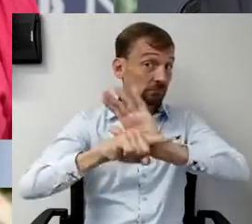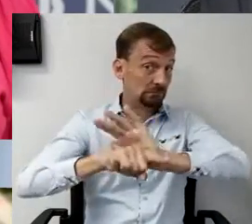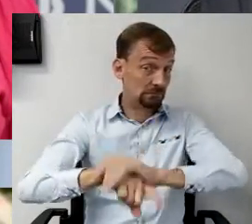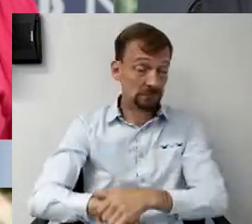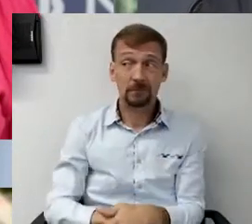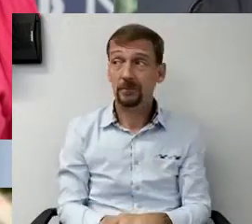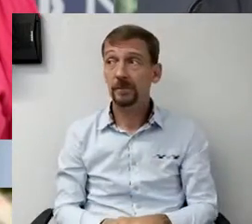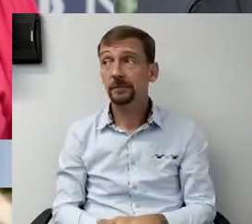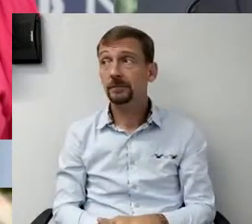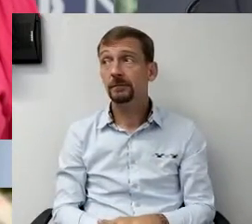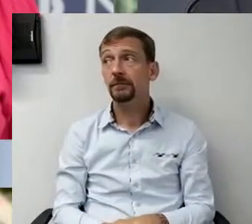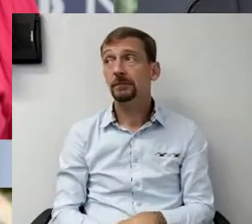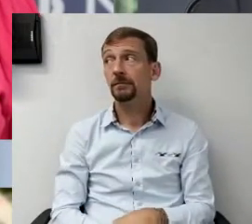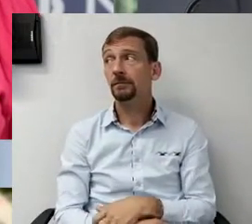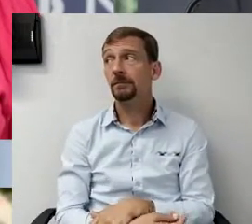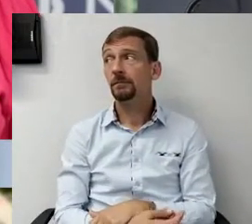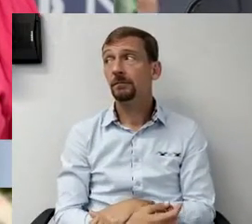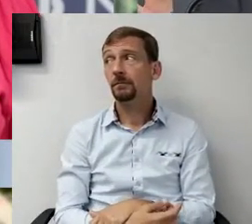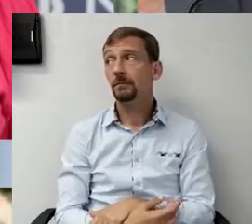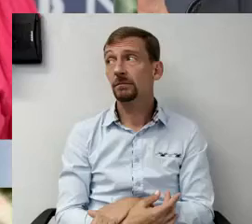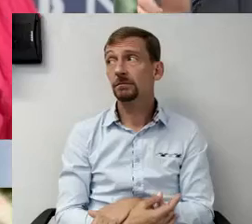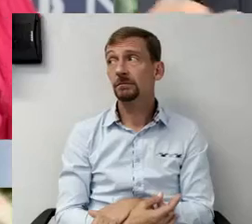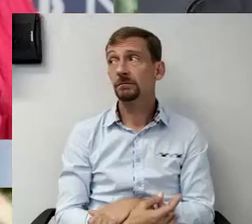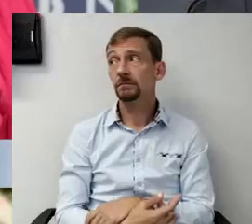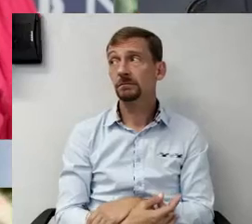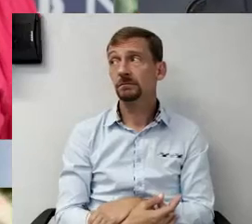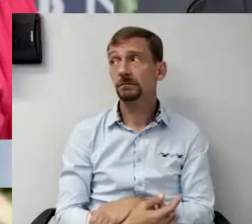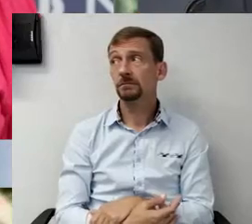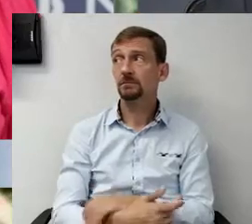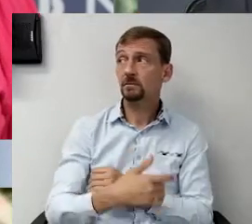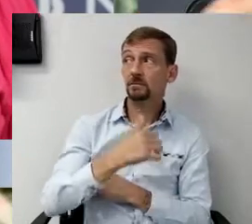negatively. It's not as